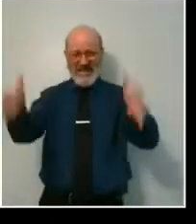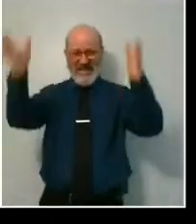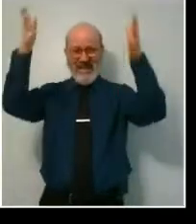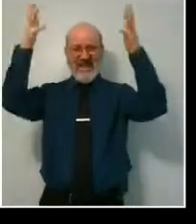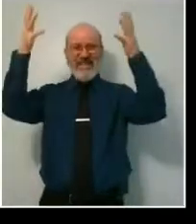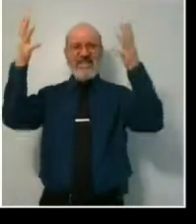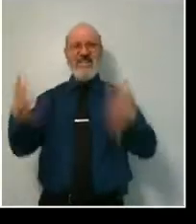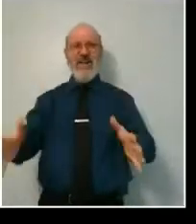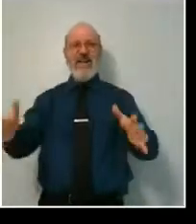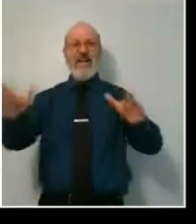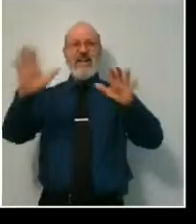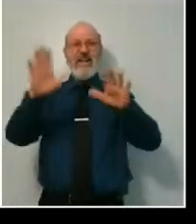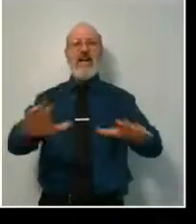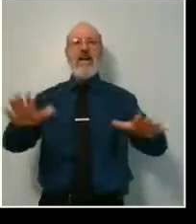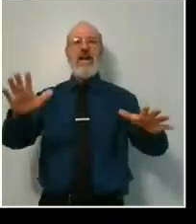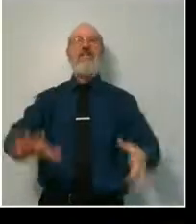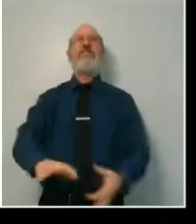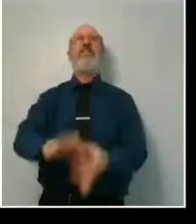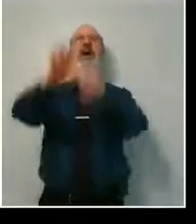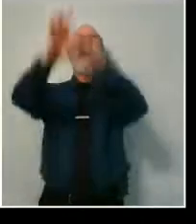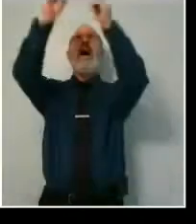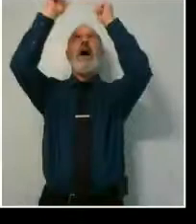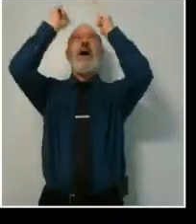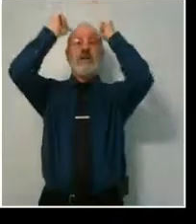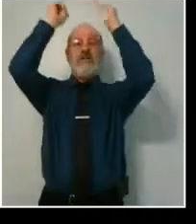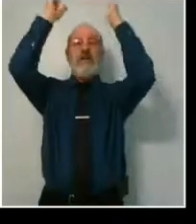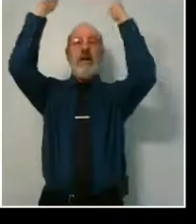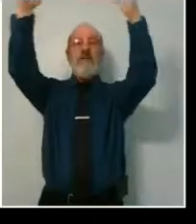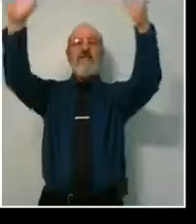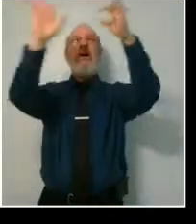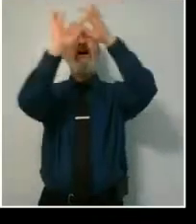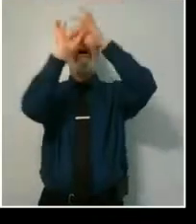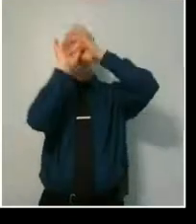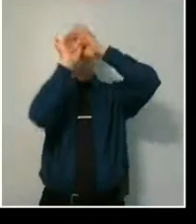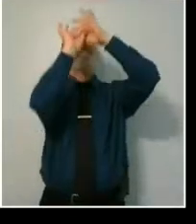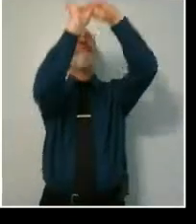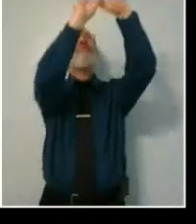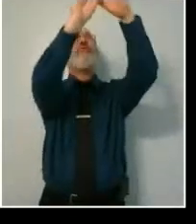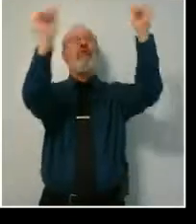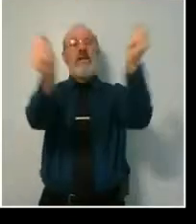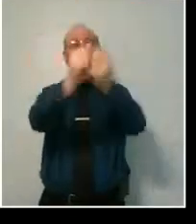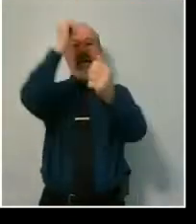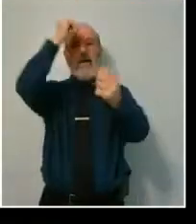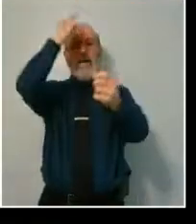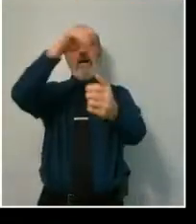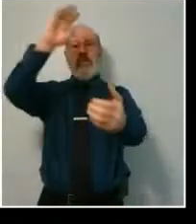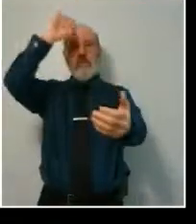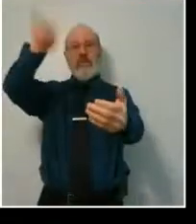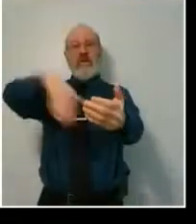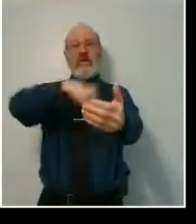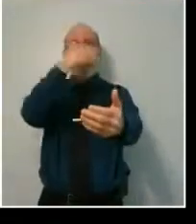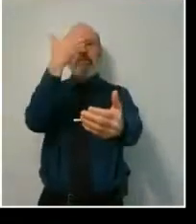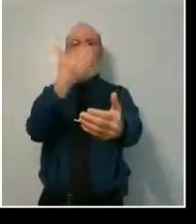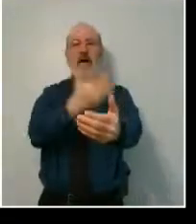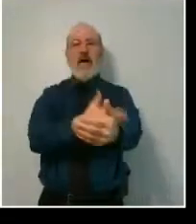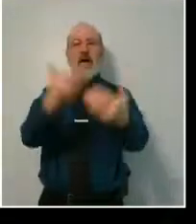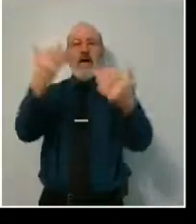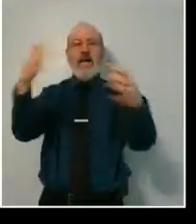is done. A child of the Father, join heir with the